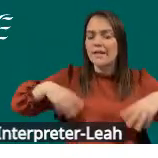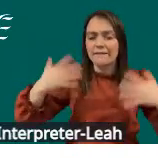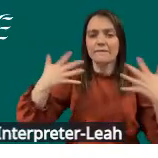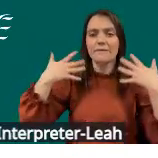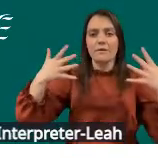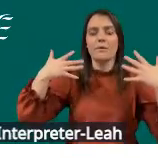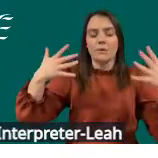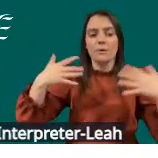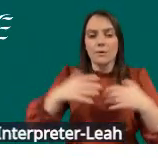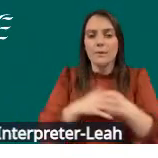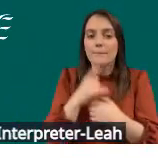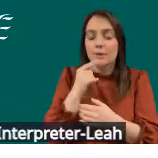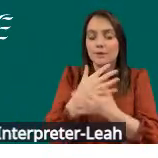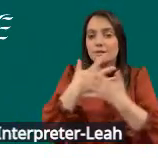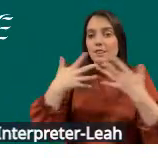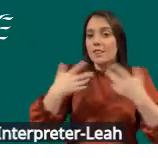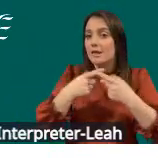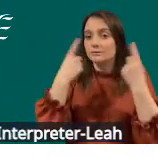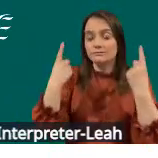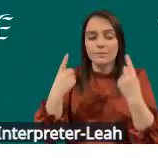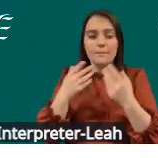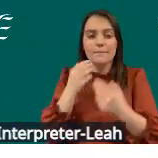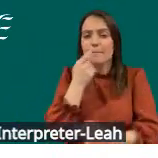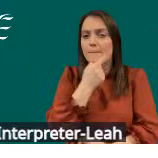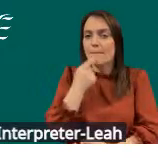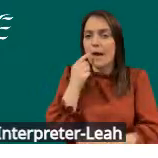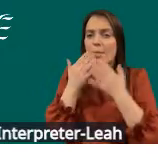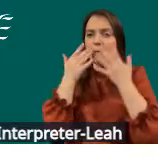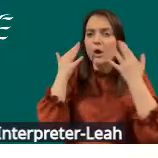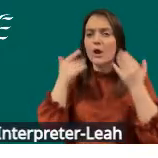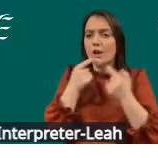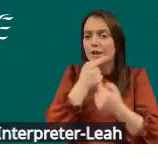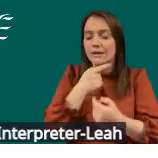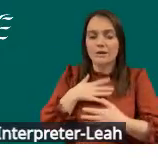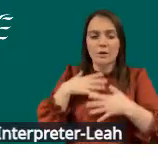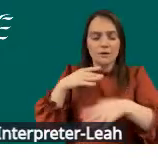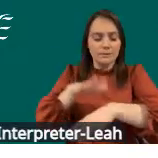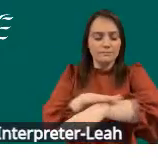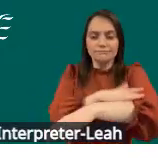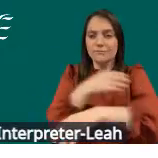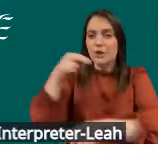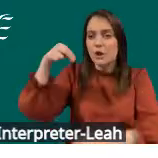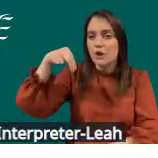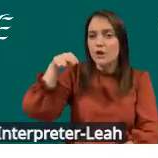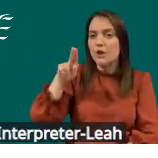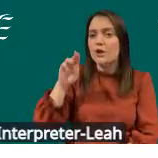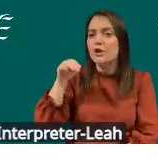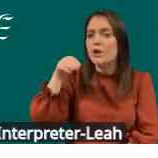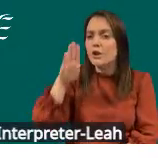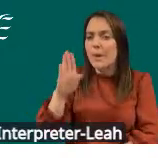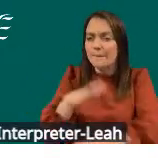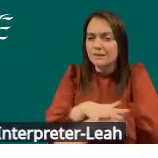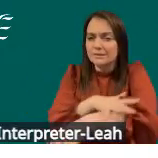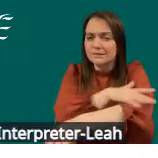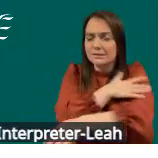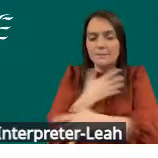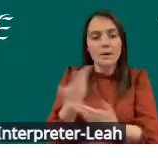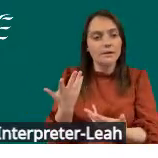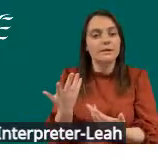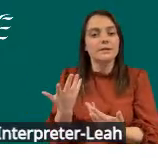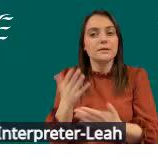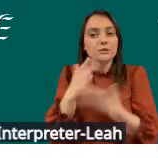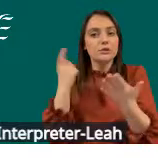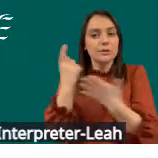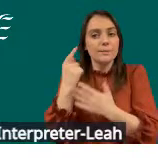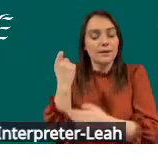sorts of weird and wonderful things, from burning mouth and numbness in your body and all sorts of other symptoms that come. And sometimes they come with